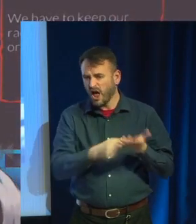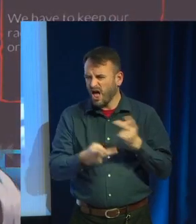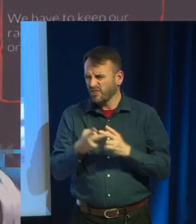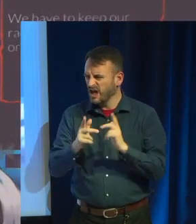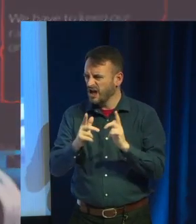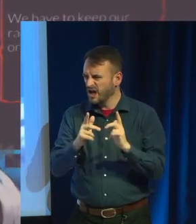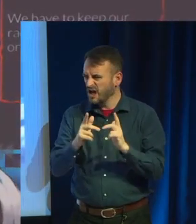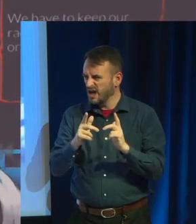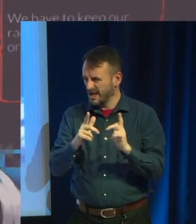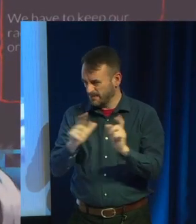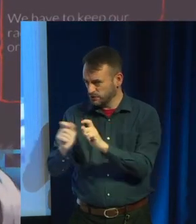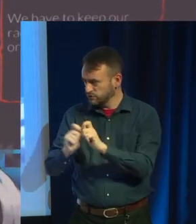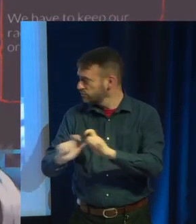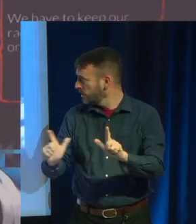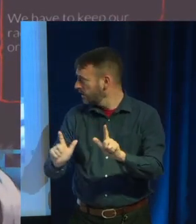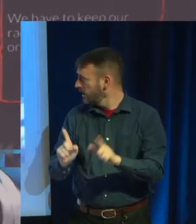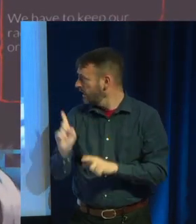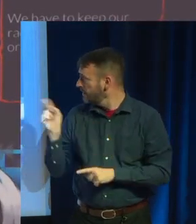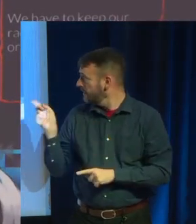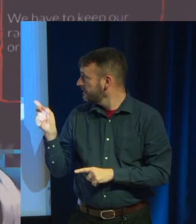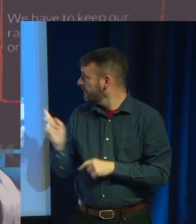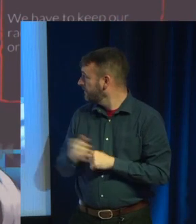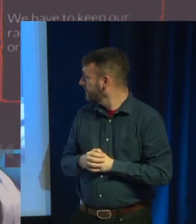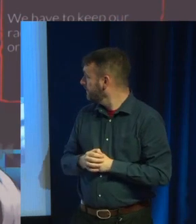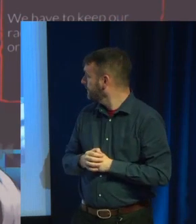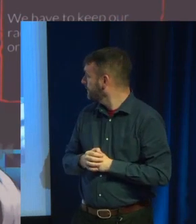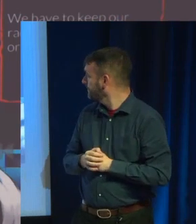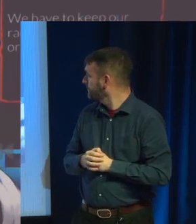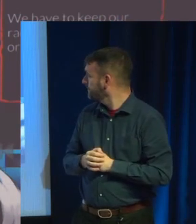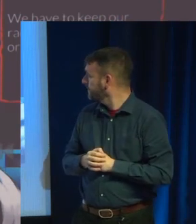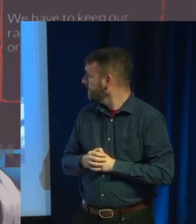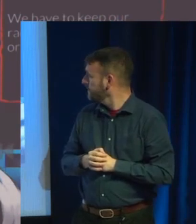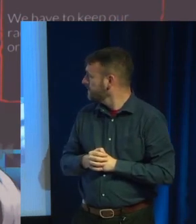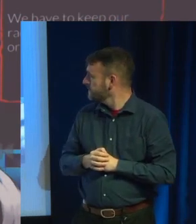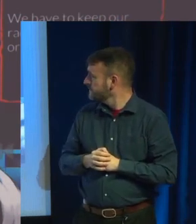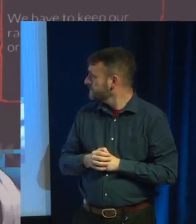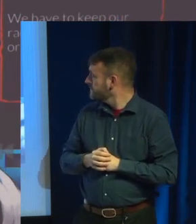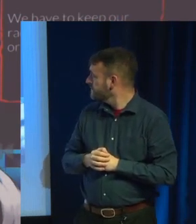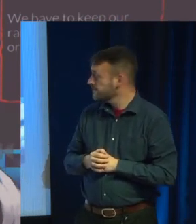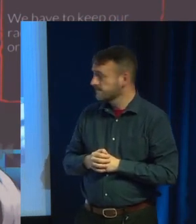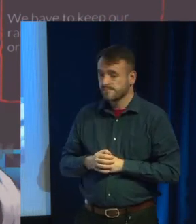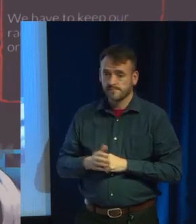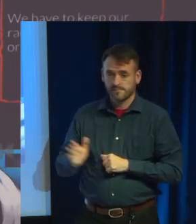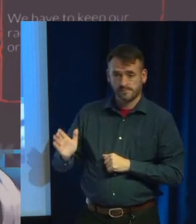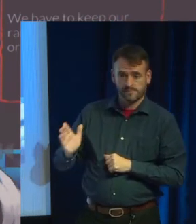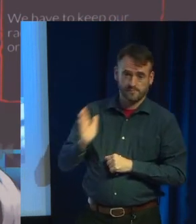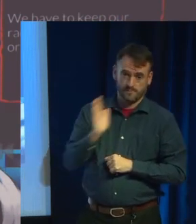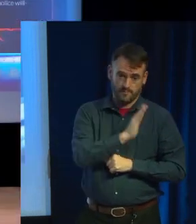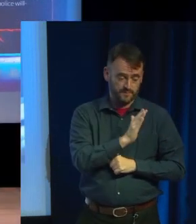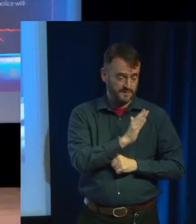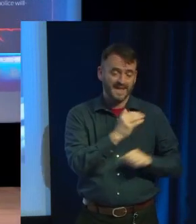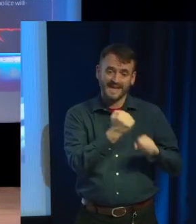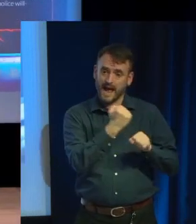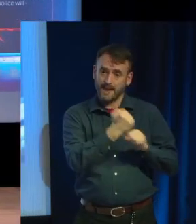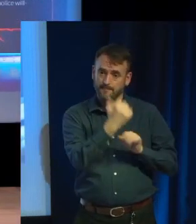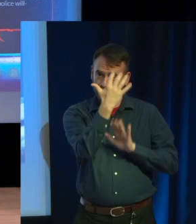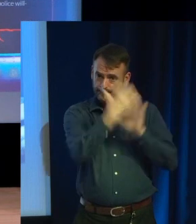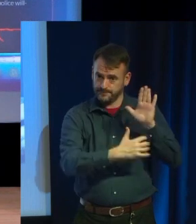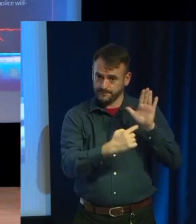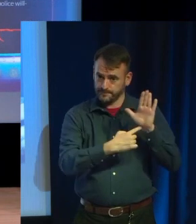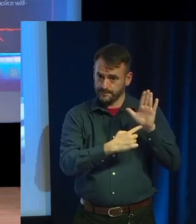this. So basically, that on that side is how it looks in the game.